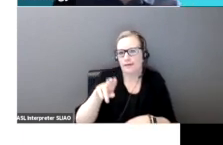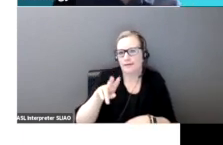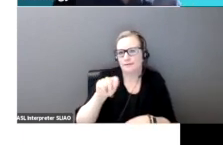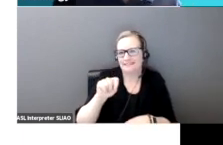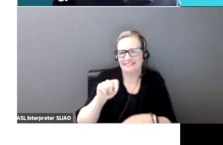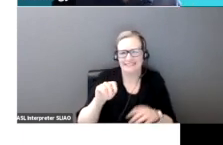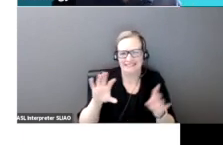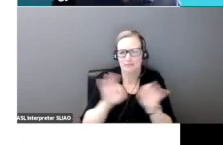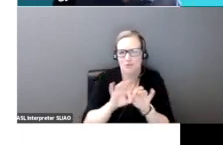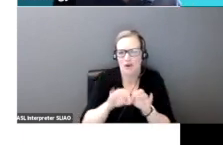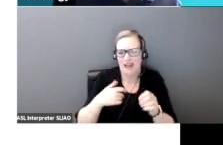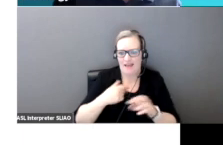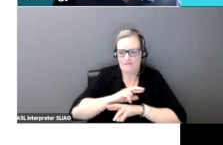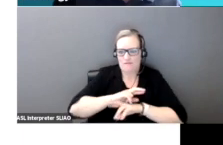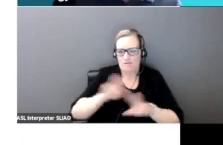place.